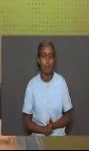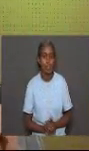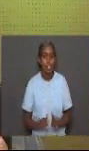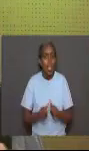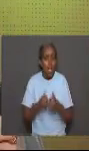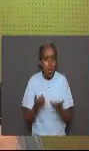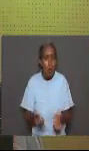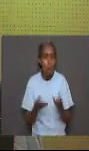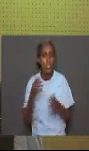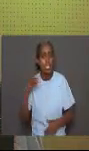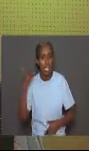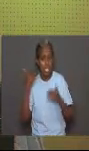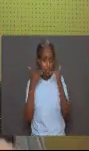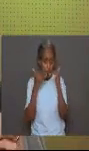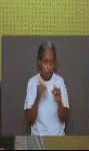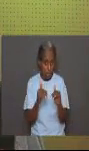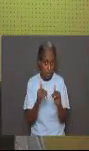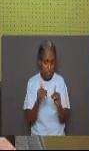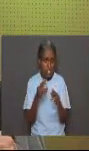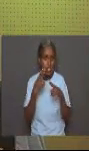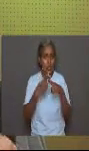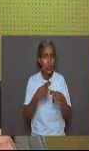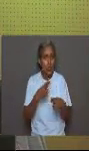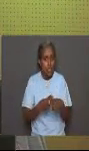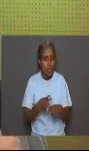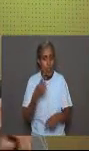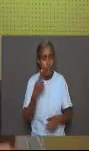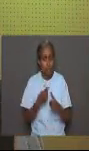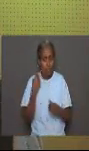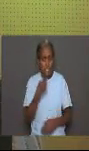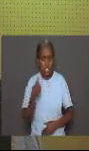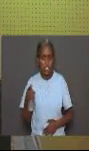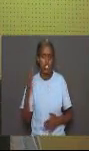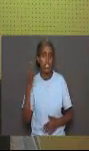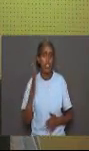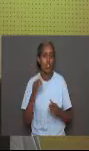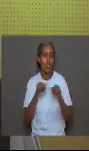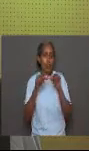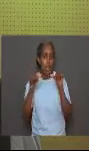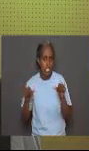How many other quantities can you name for each type of measure?